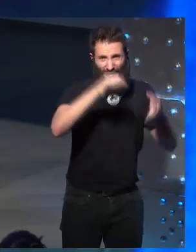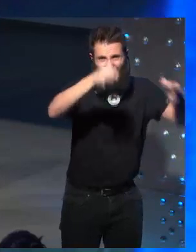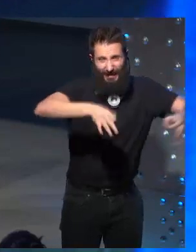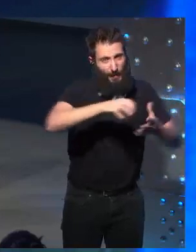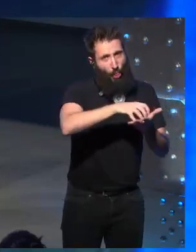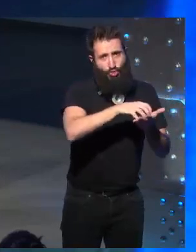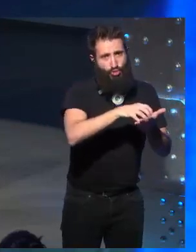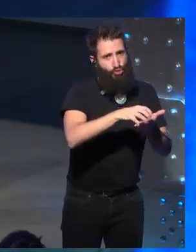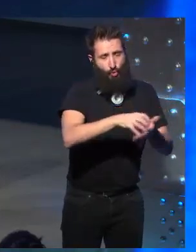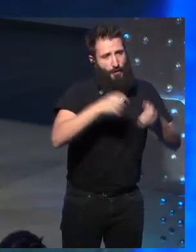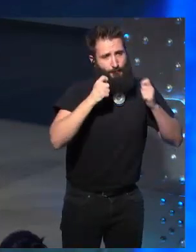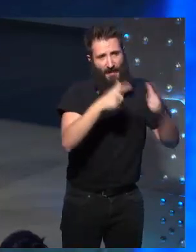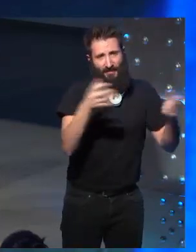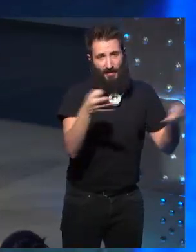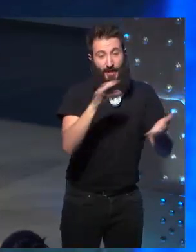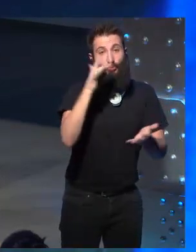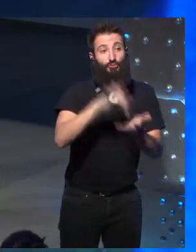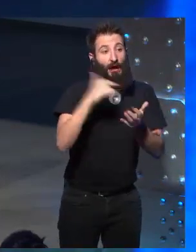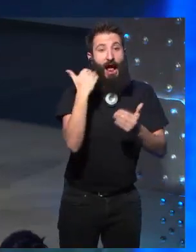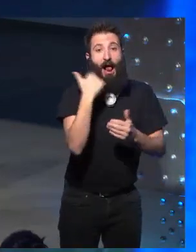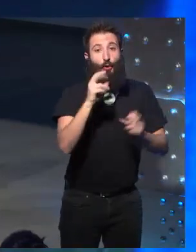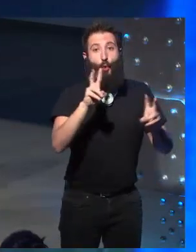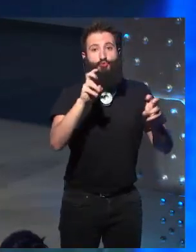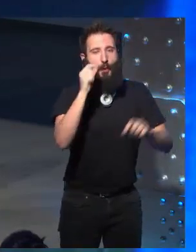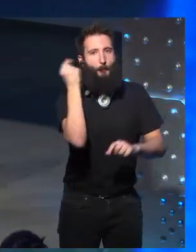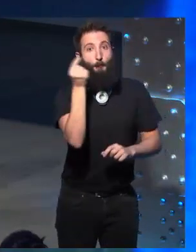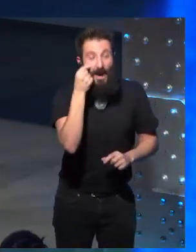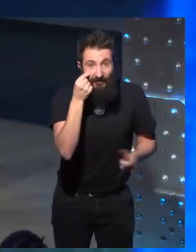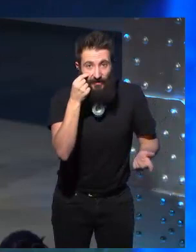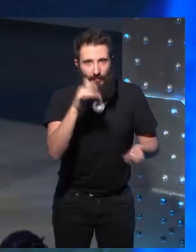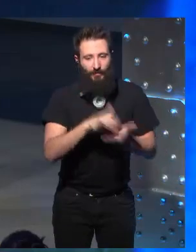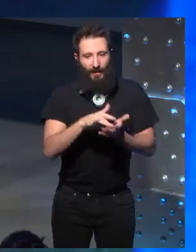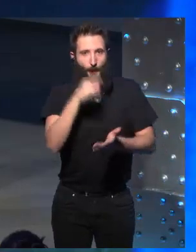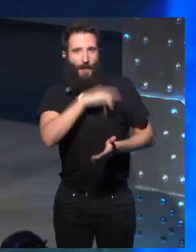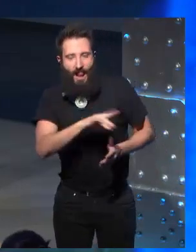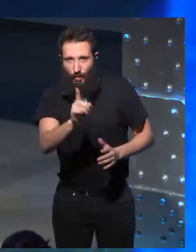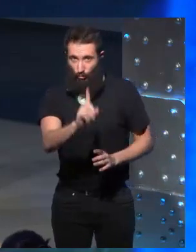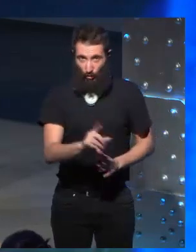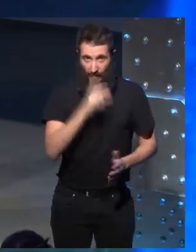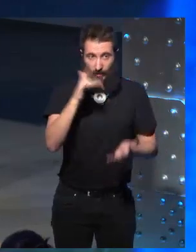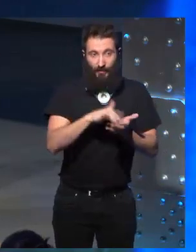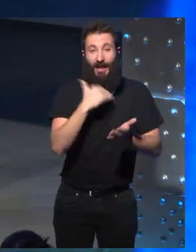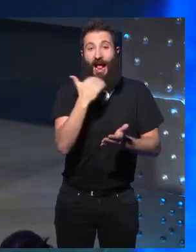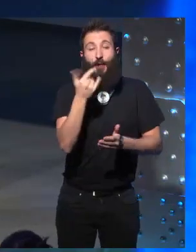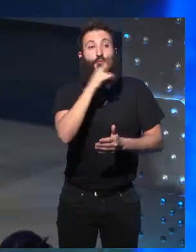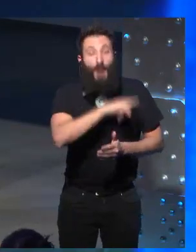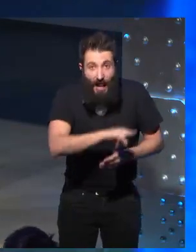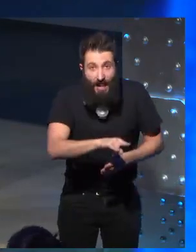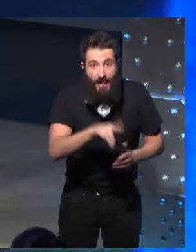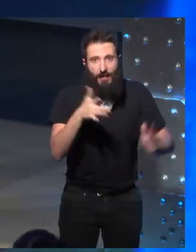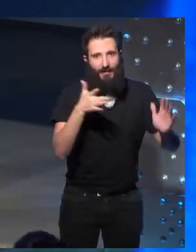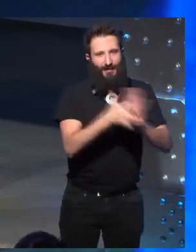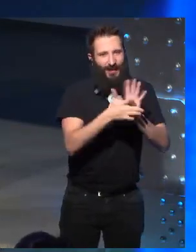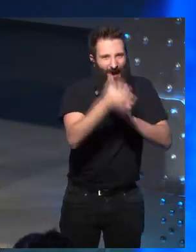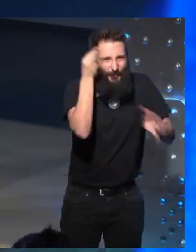new discovery is made, what was there before was wrong. The idea of something that is wrong is very precise in